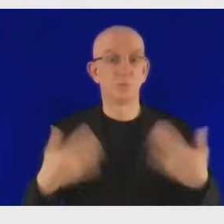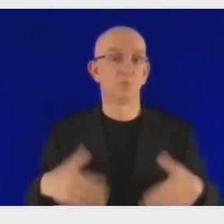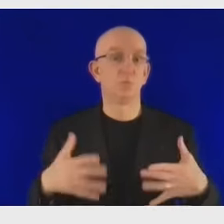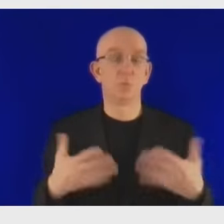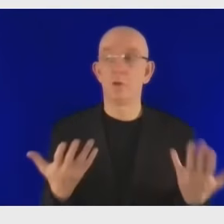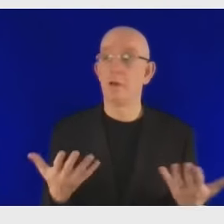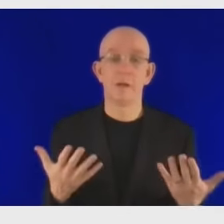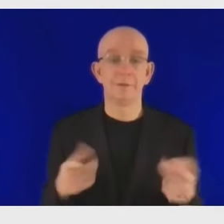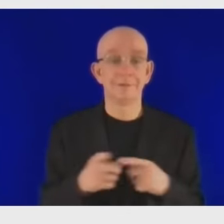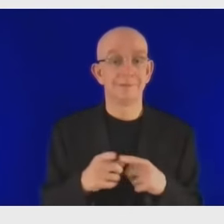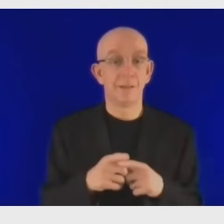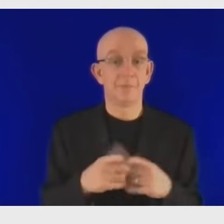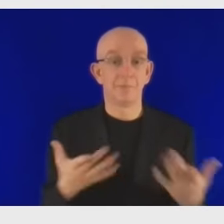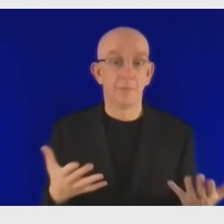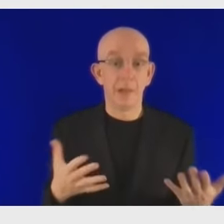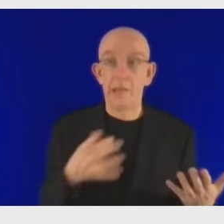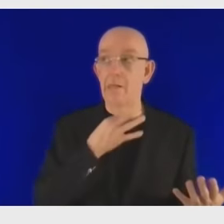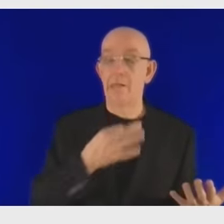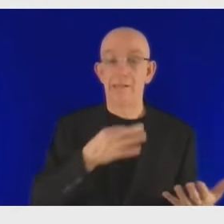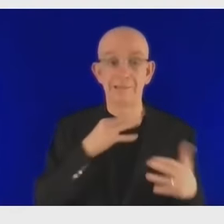fires,